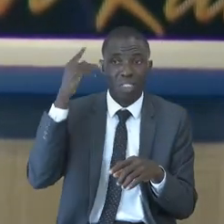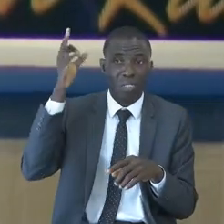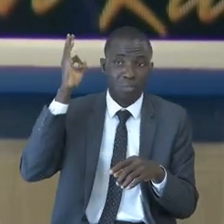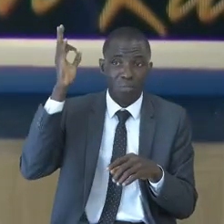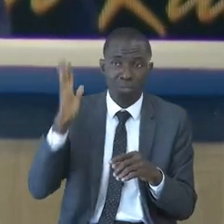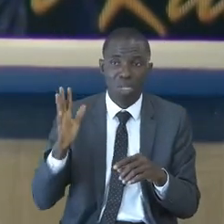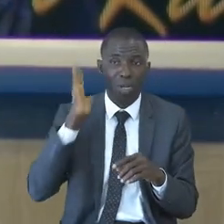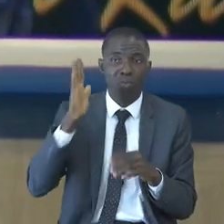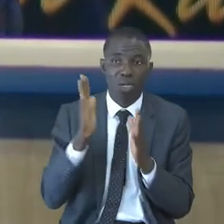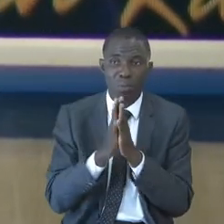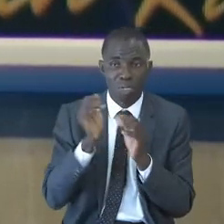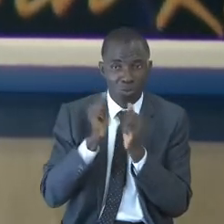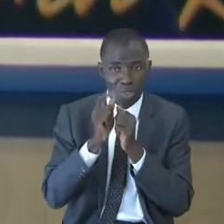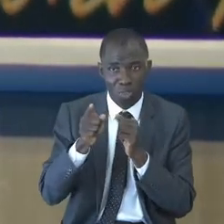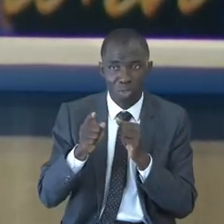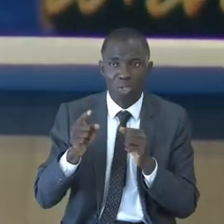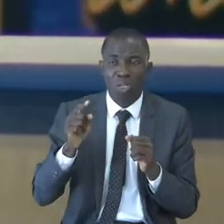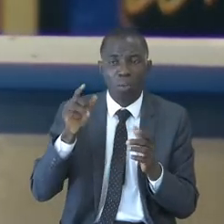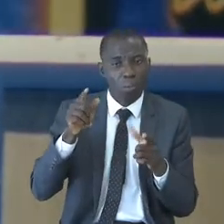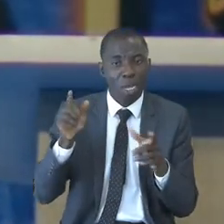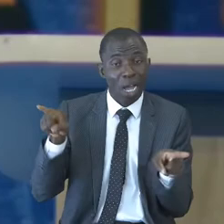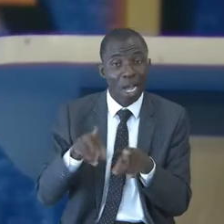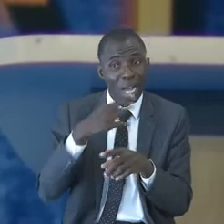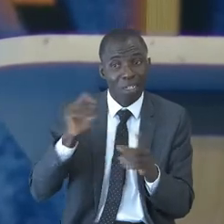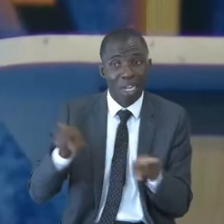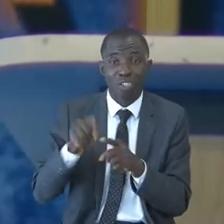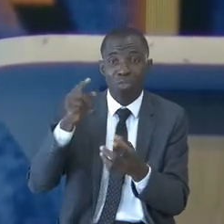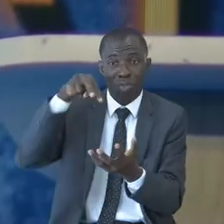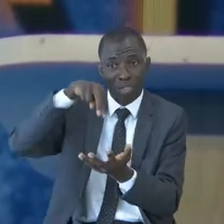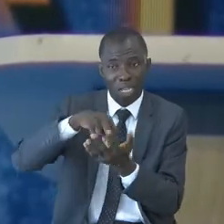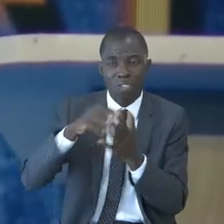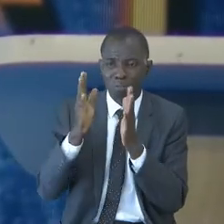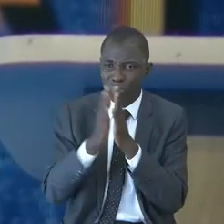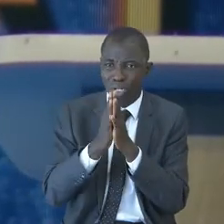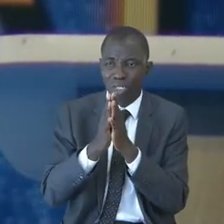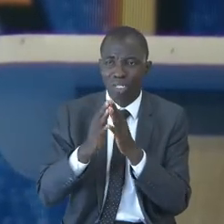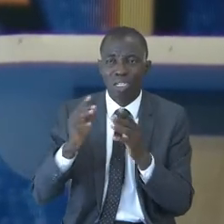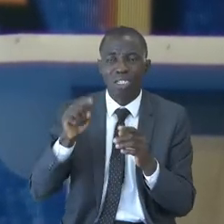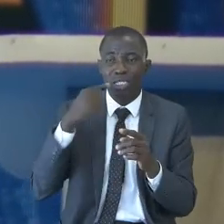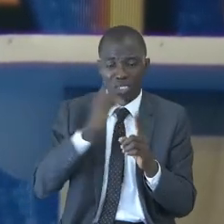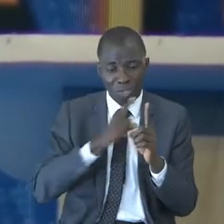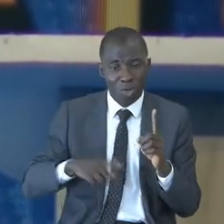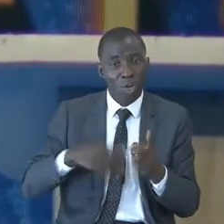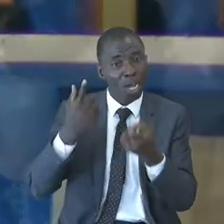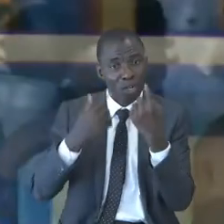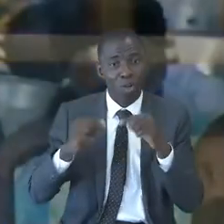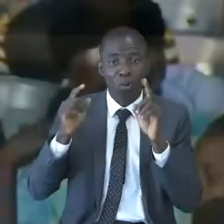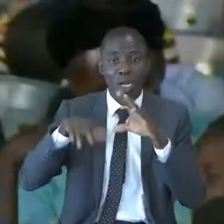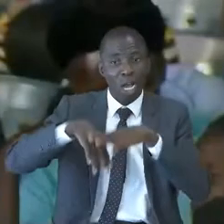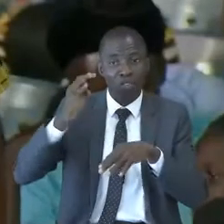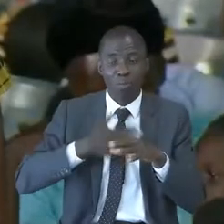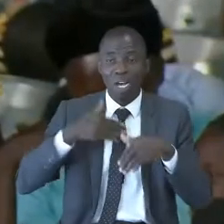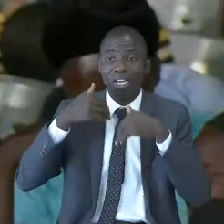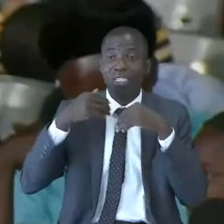your hand. You say, I come out of my sin, out of my shameful